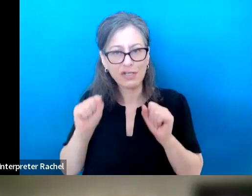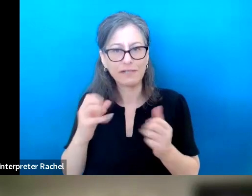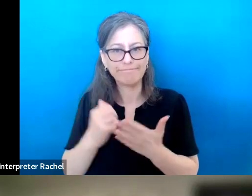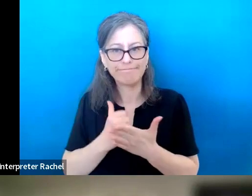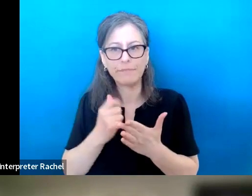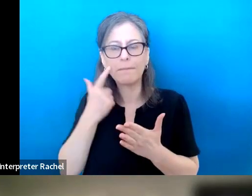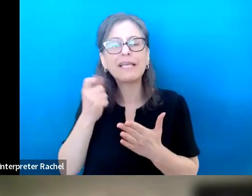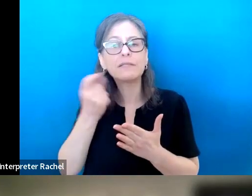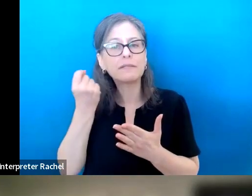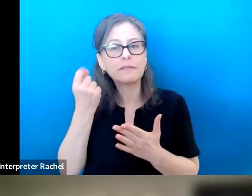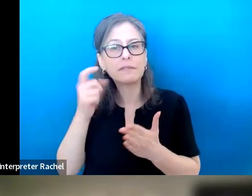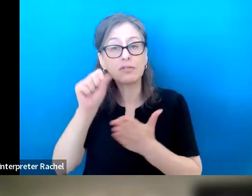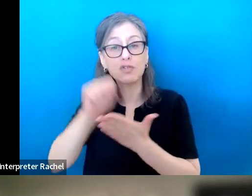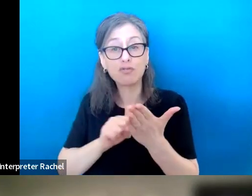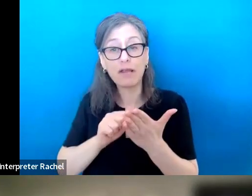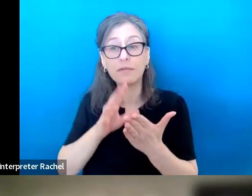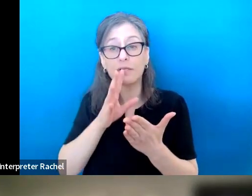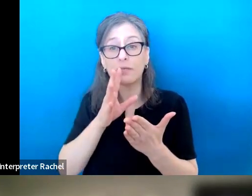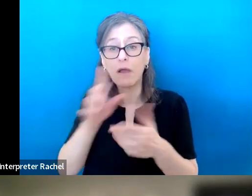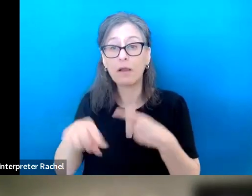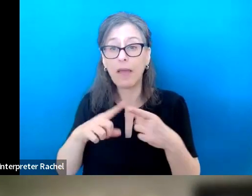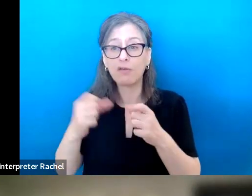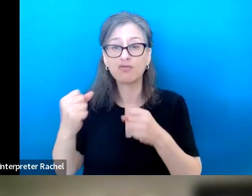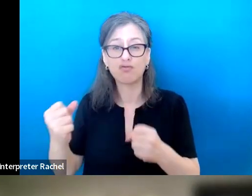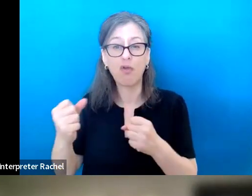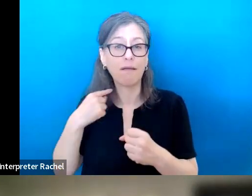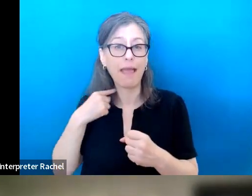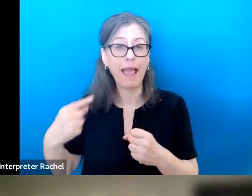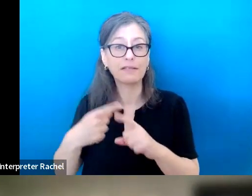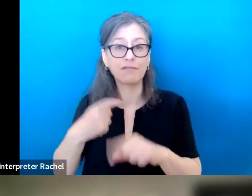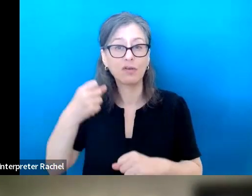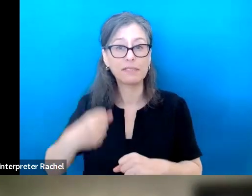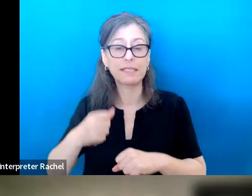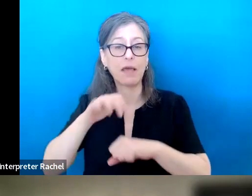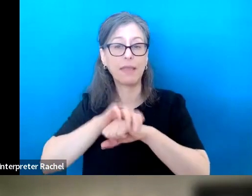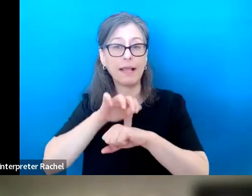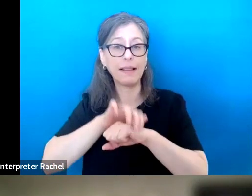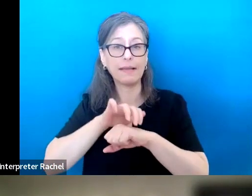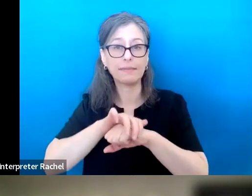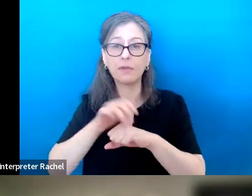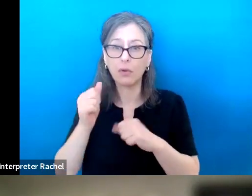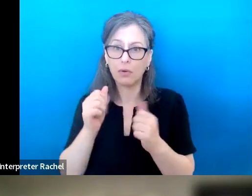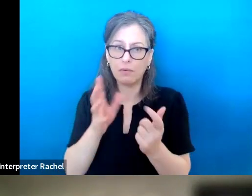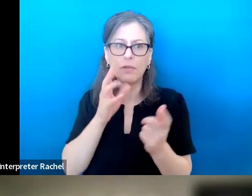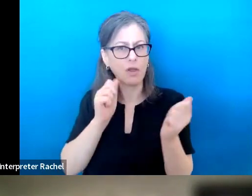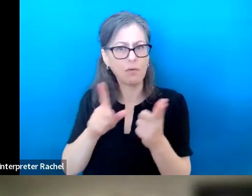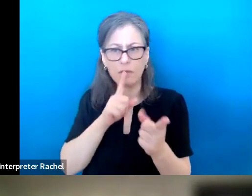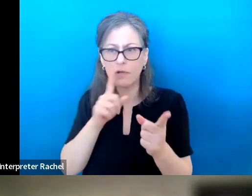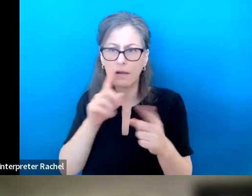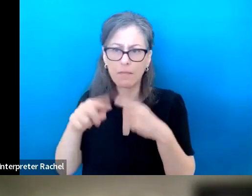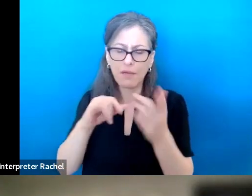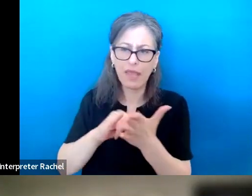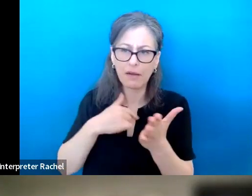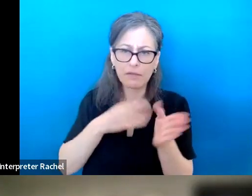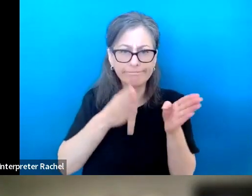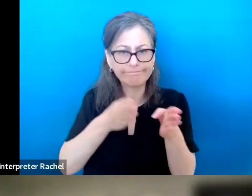the script talked about quite a strong accent from the south of England, which we were all talking about, and I was talking